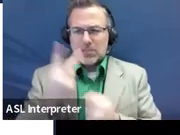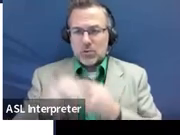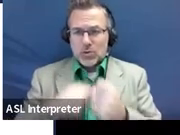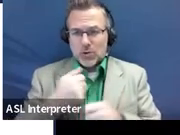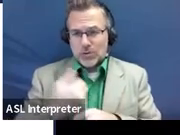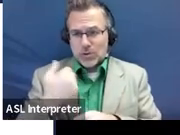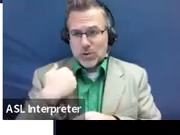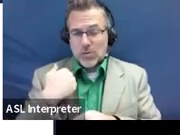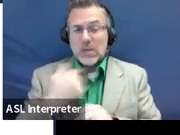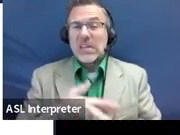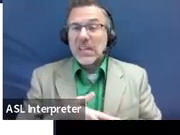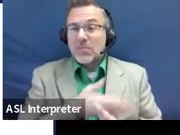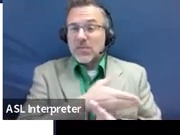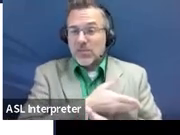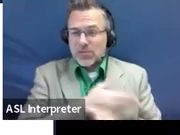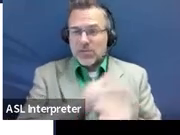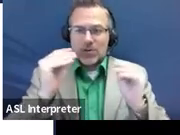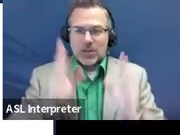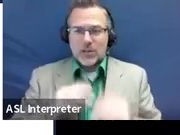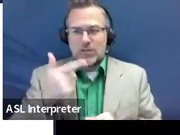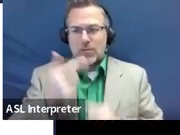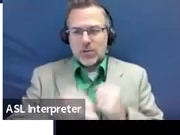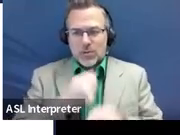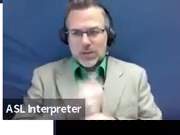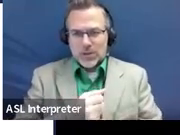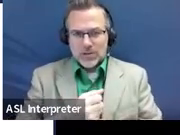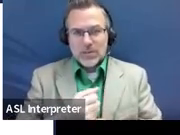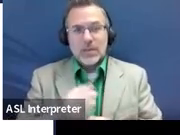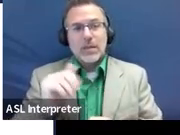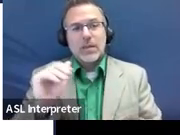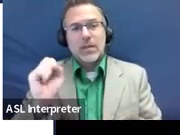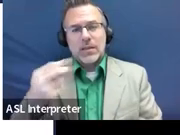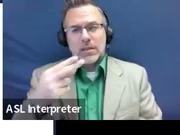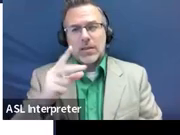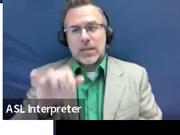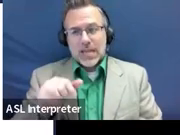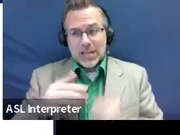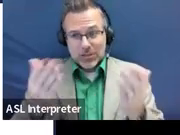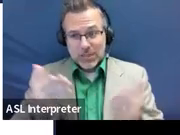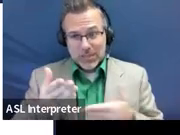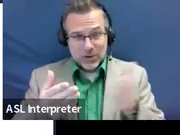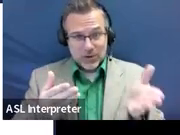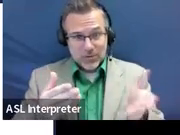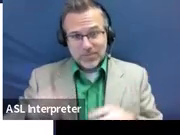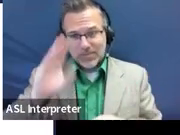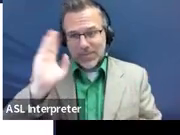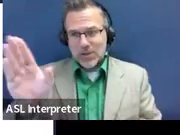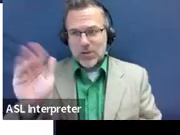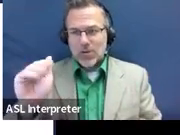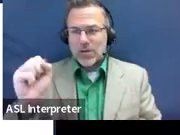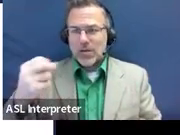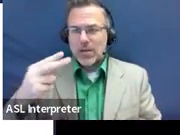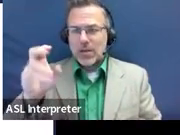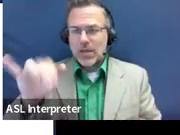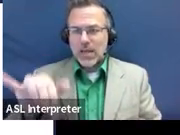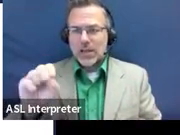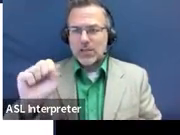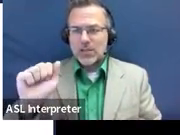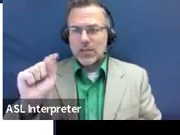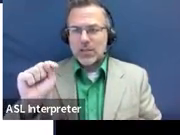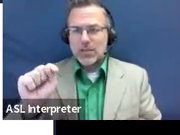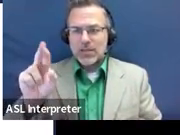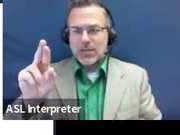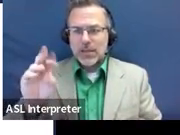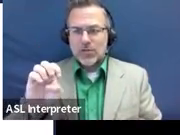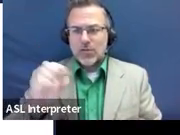was a teacher for 21 years. And with me today is Ashley. Hi, everybody. My name is Ashley Satry, and